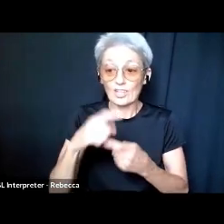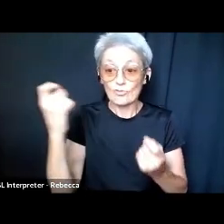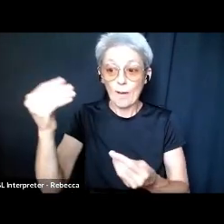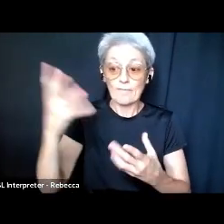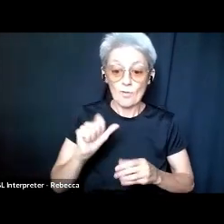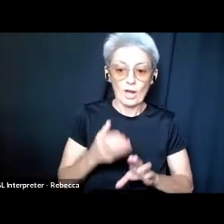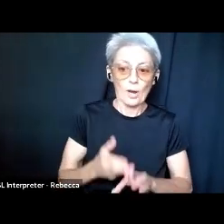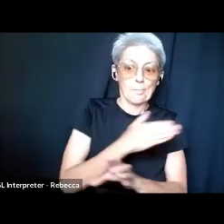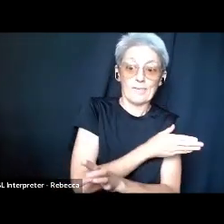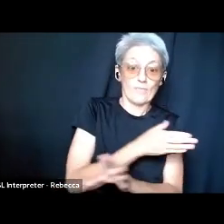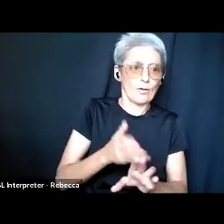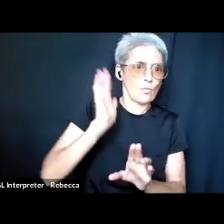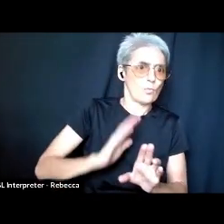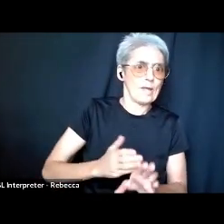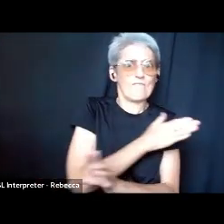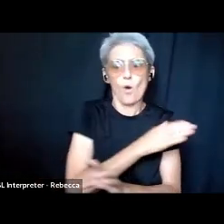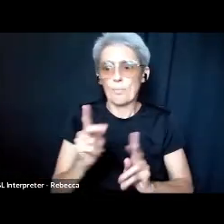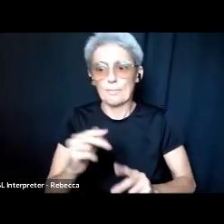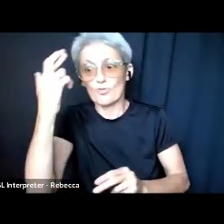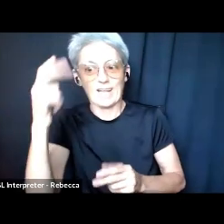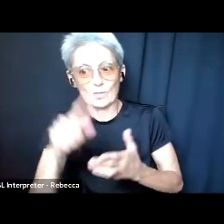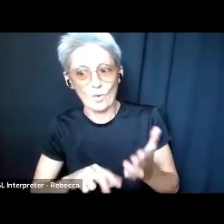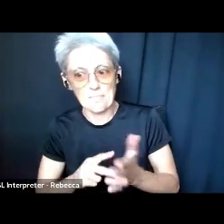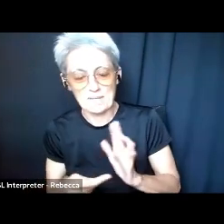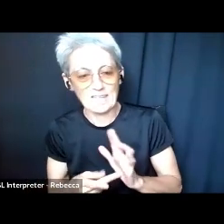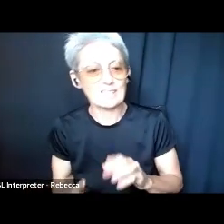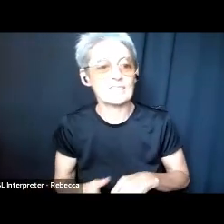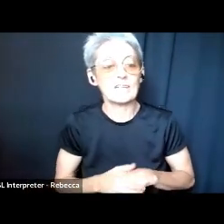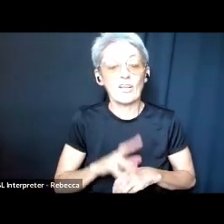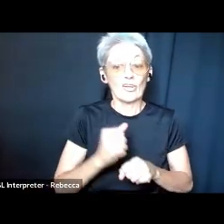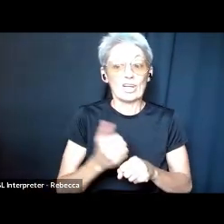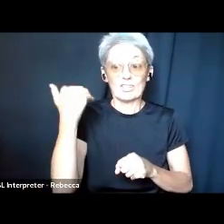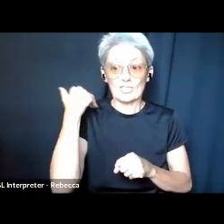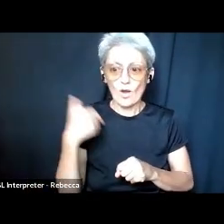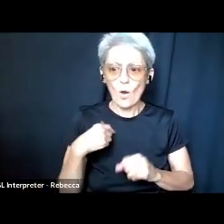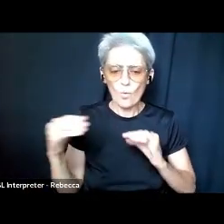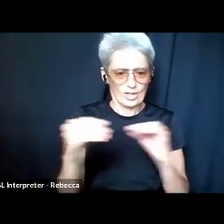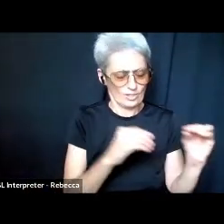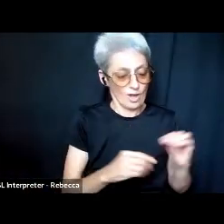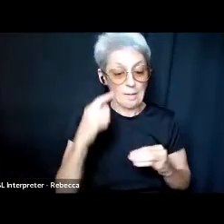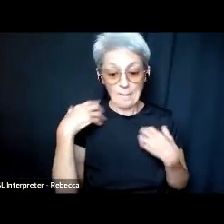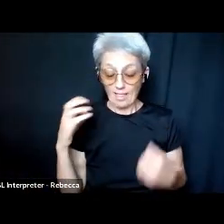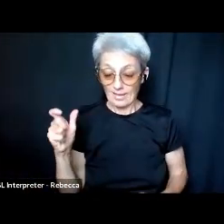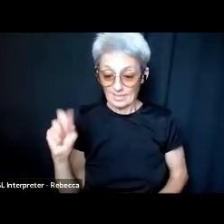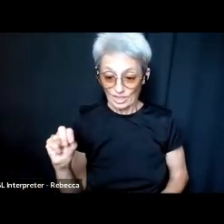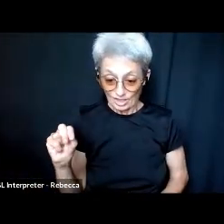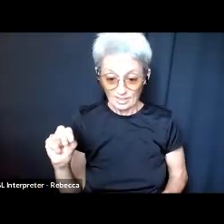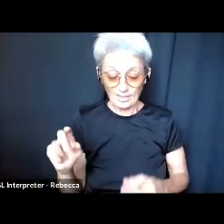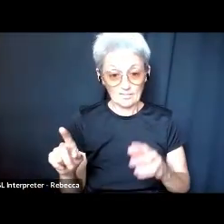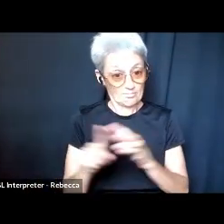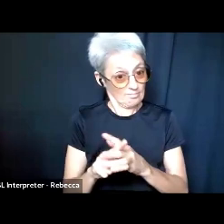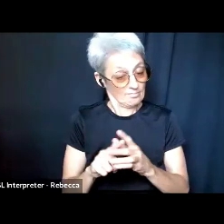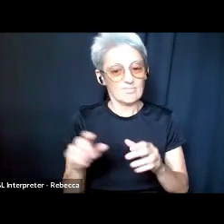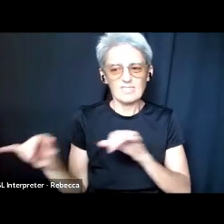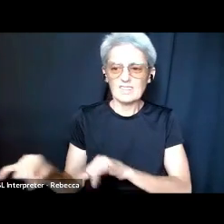we started teaching 30 years ago that having a mental health condition in your life, like any other serious